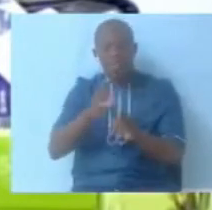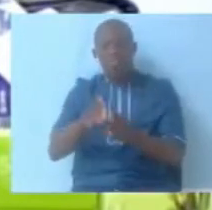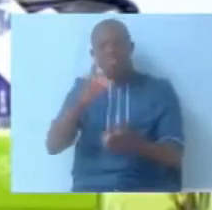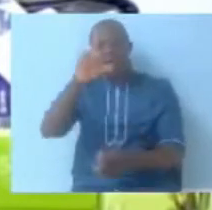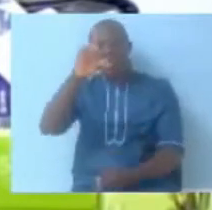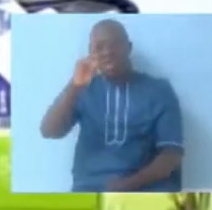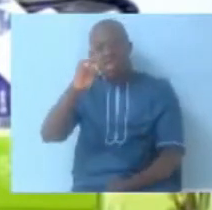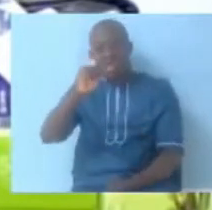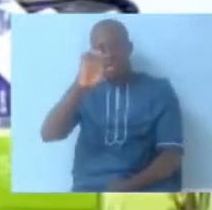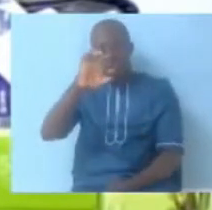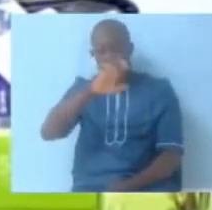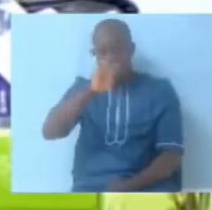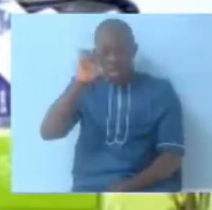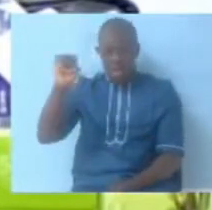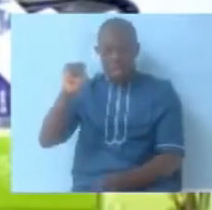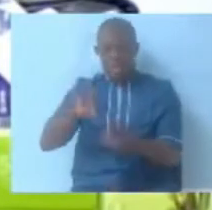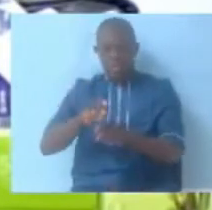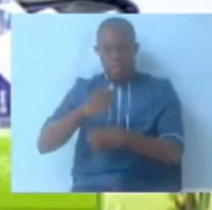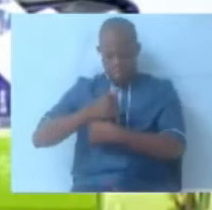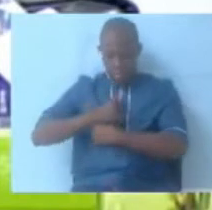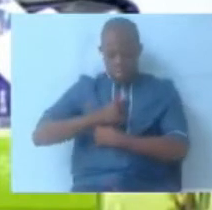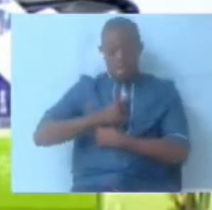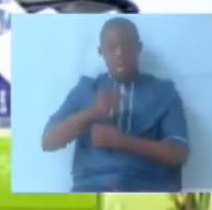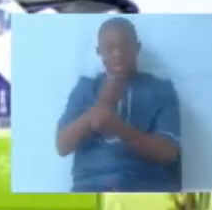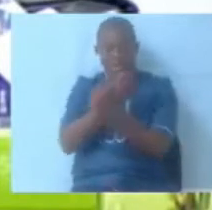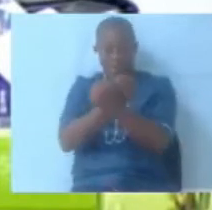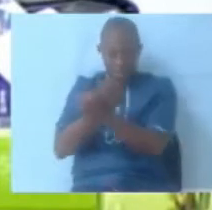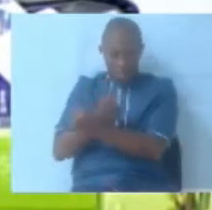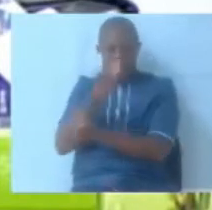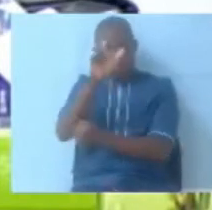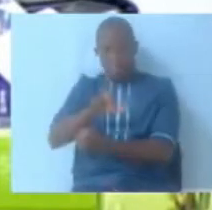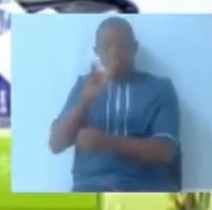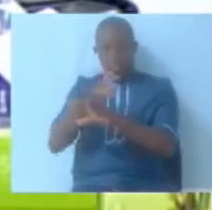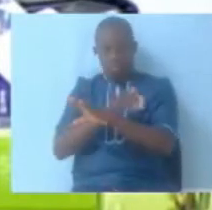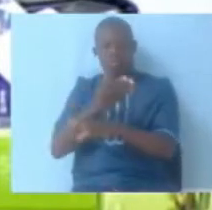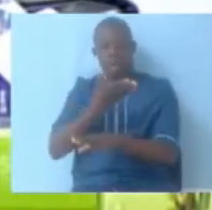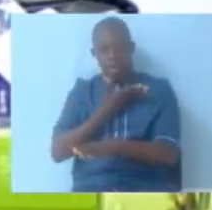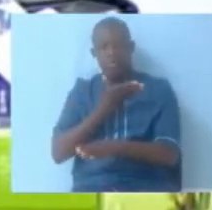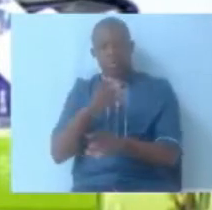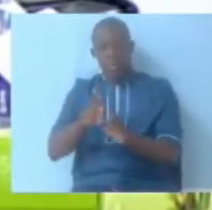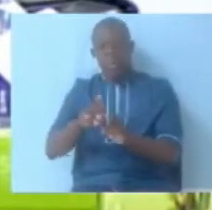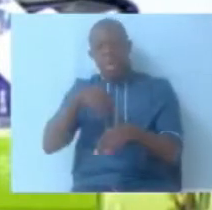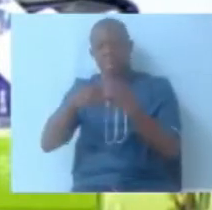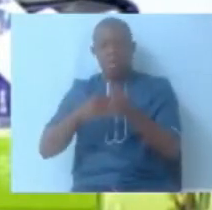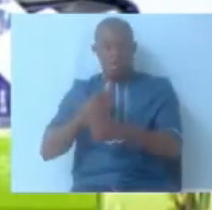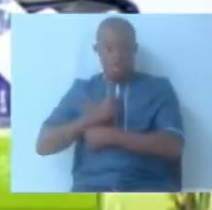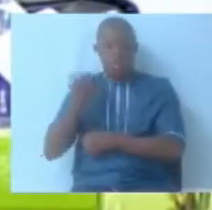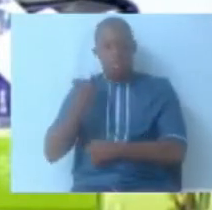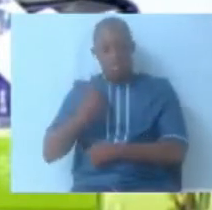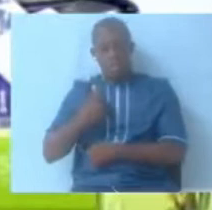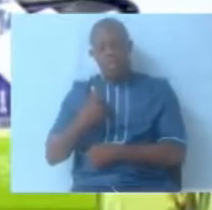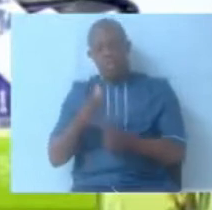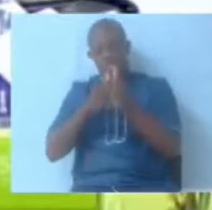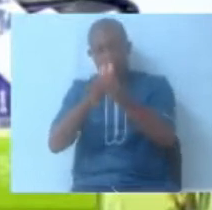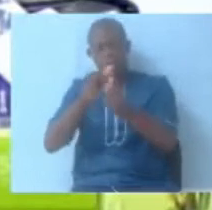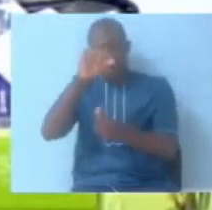baile, andum baribitu nata fo ye sambariman. Katu otumo, kanto ni ntankada bunda la muta mole muiti, ibeole la